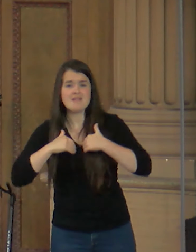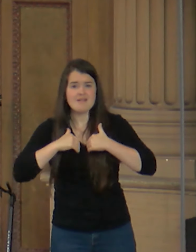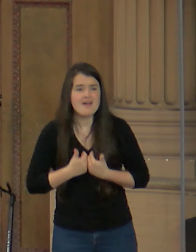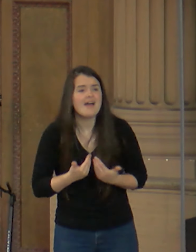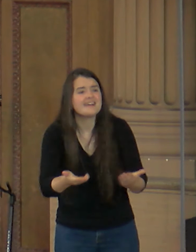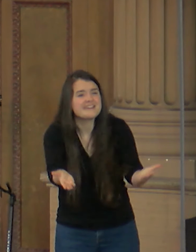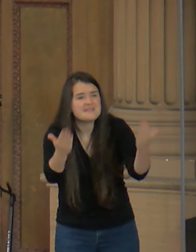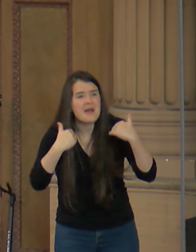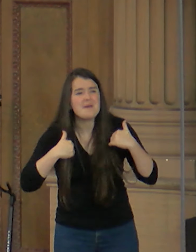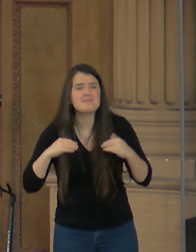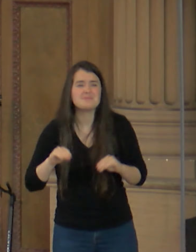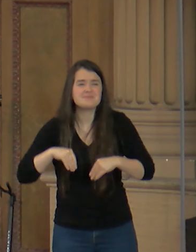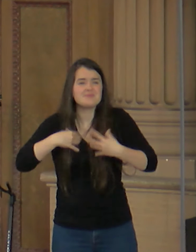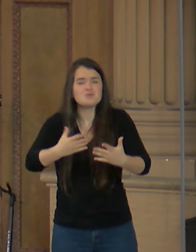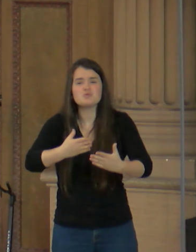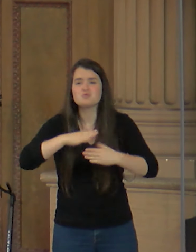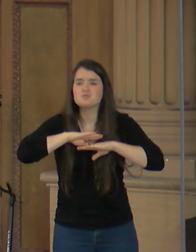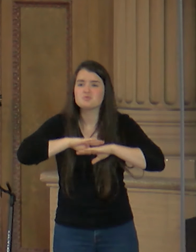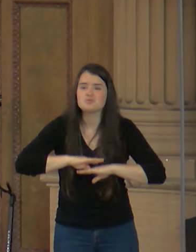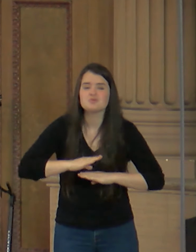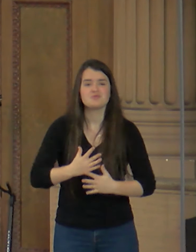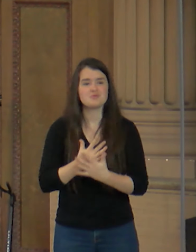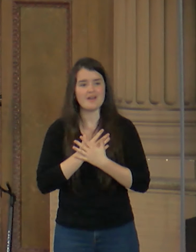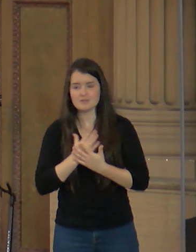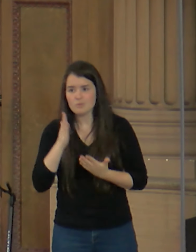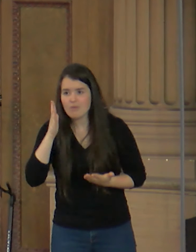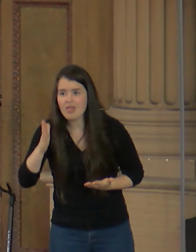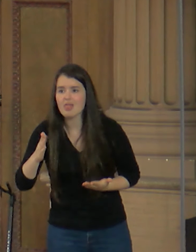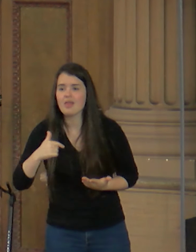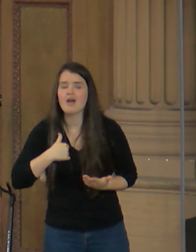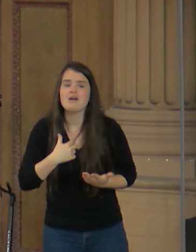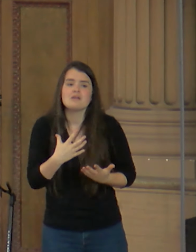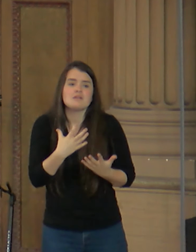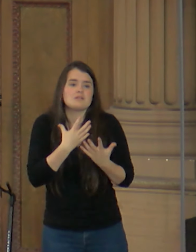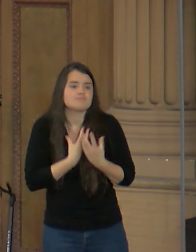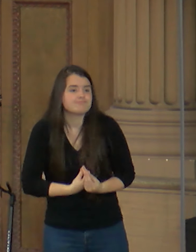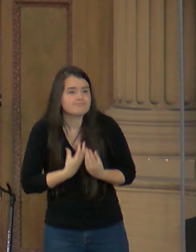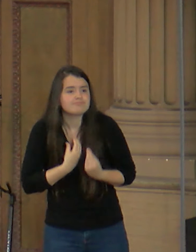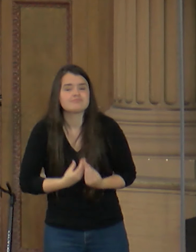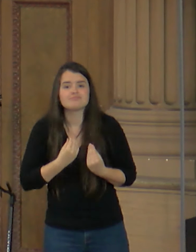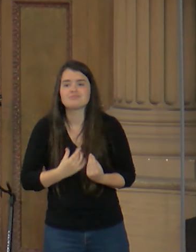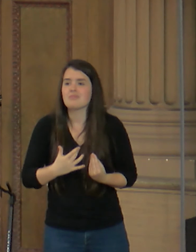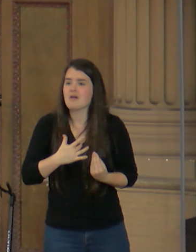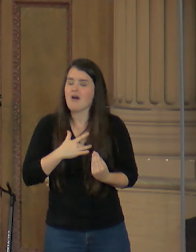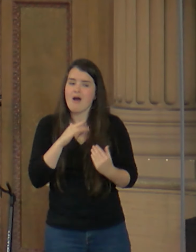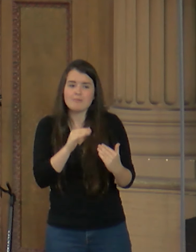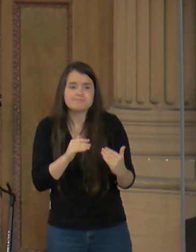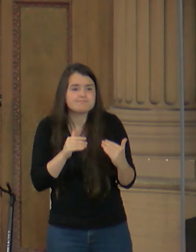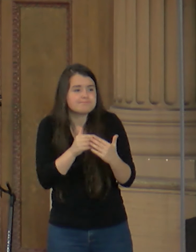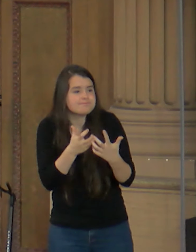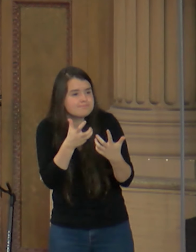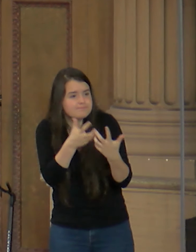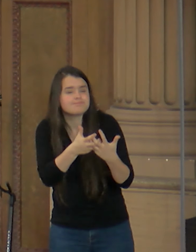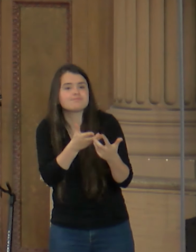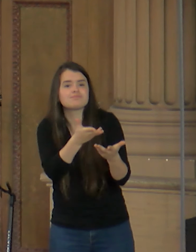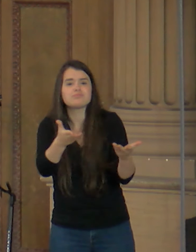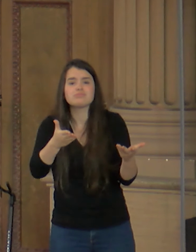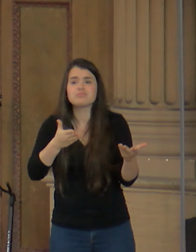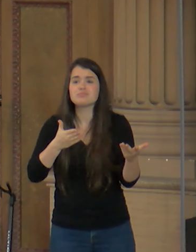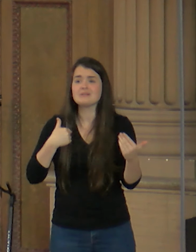upon you and learn from me, for I am gentle and lowly in heart, and you will find rest for your souls. For my yoke is easy and my burden is